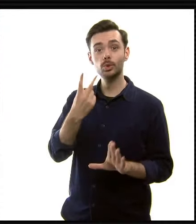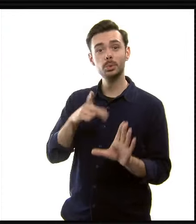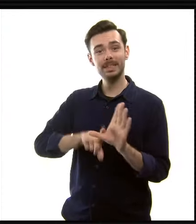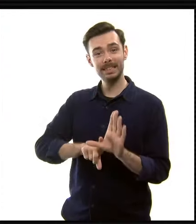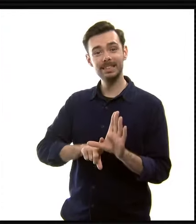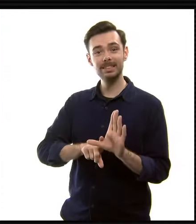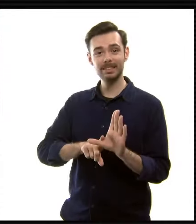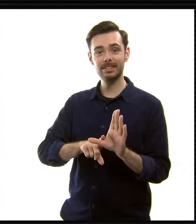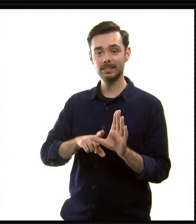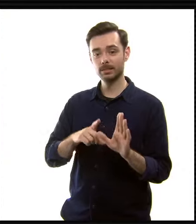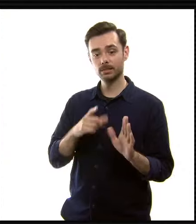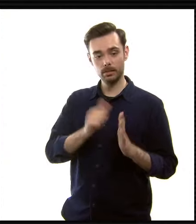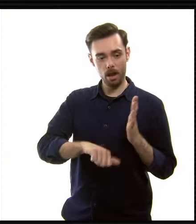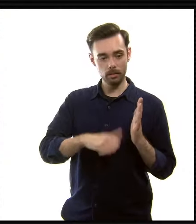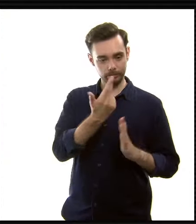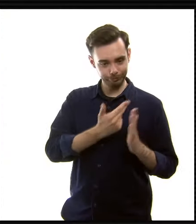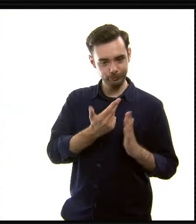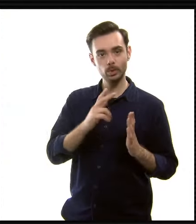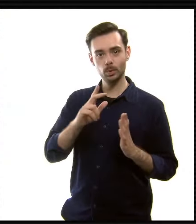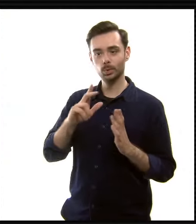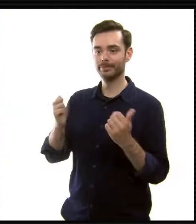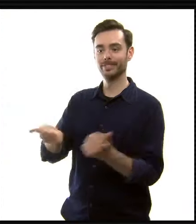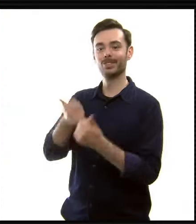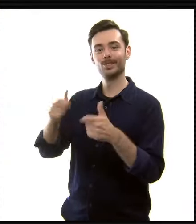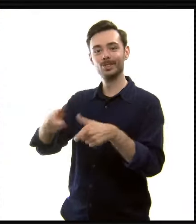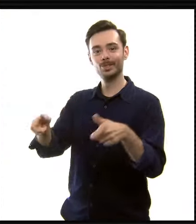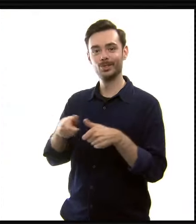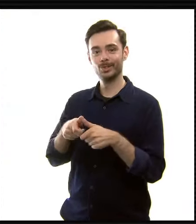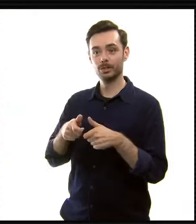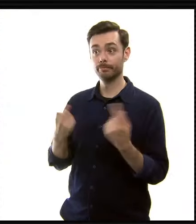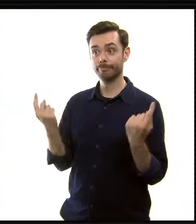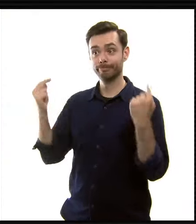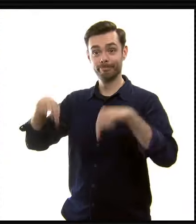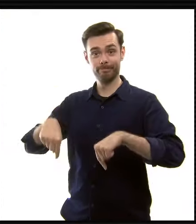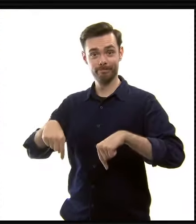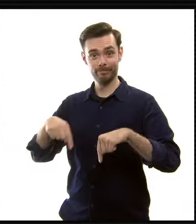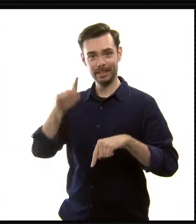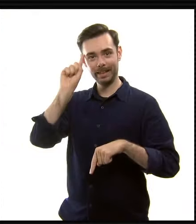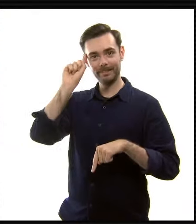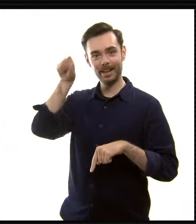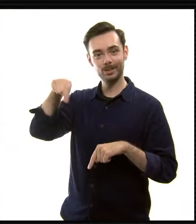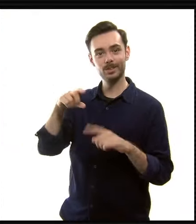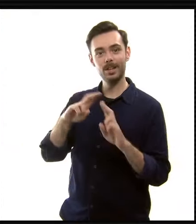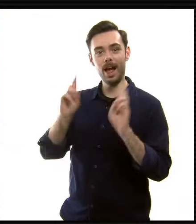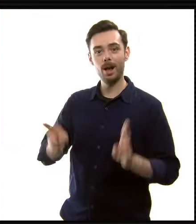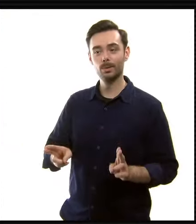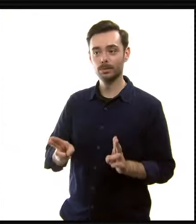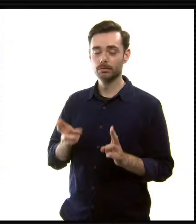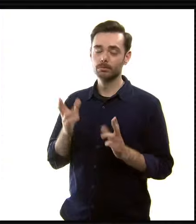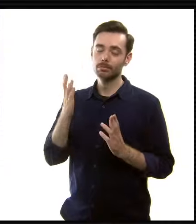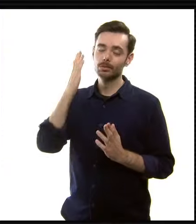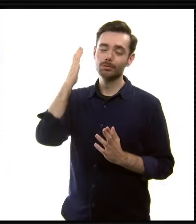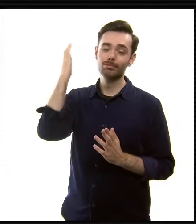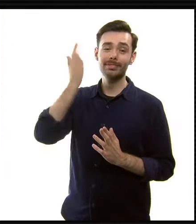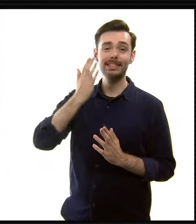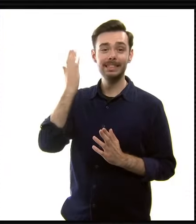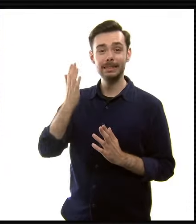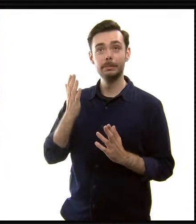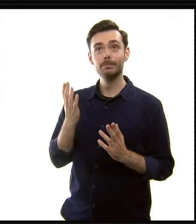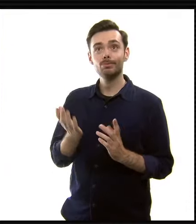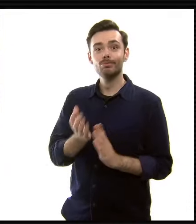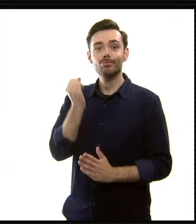set. And actually, Innovation House, where we are right now, is honestly a dream place for every LEGO